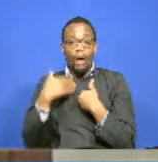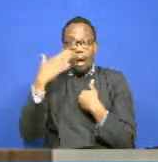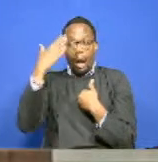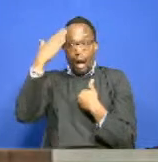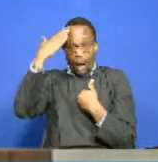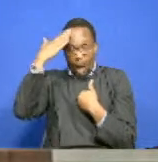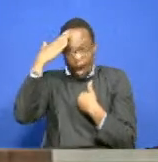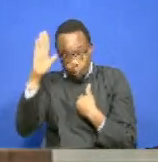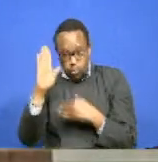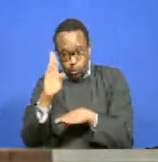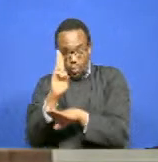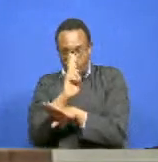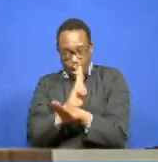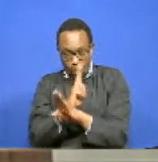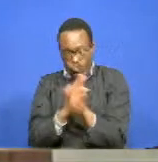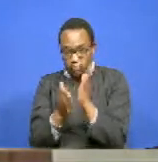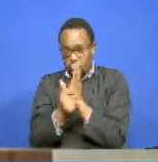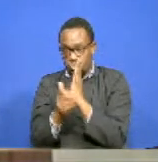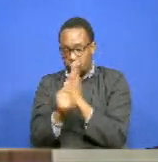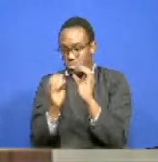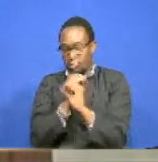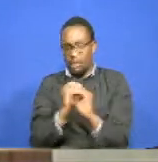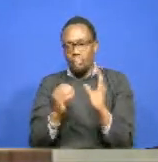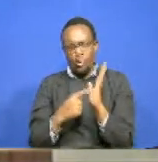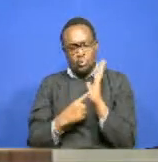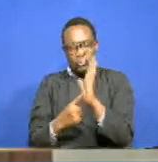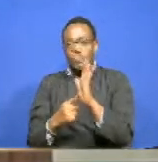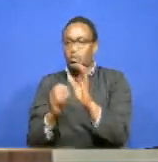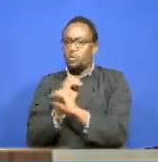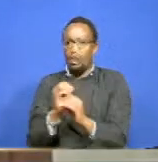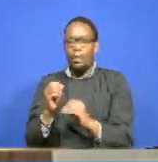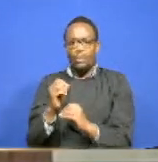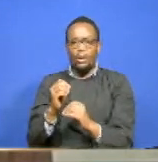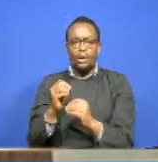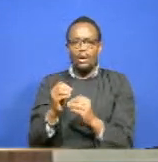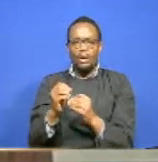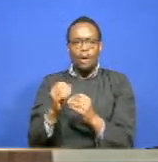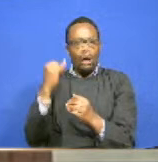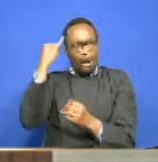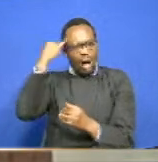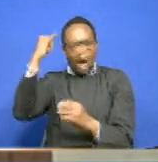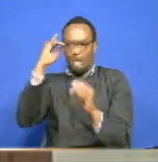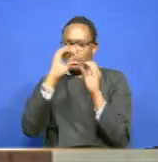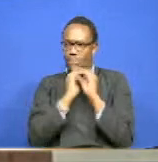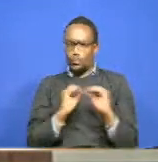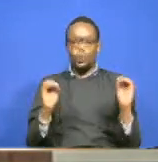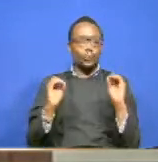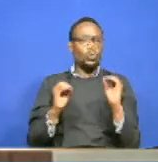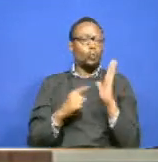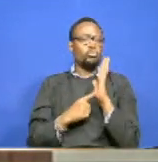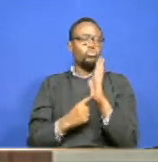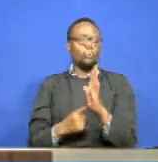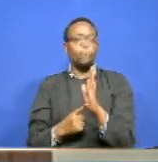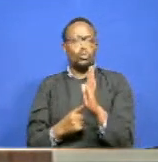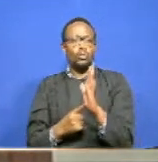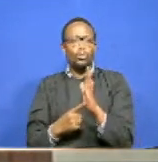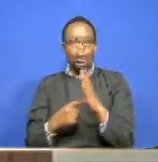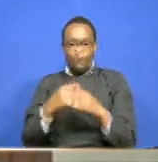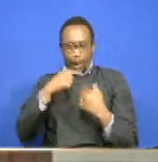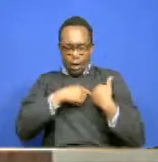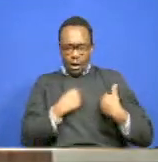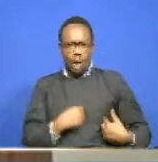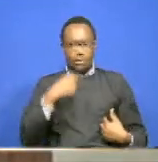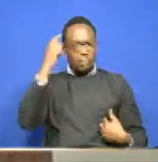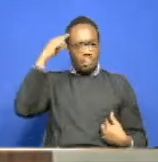use the talent. The skills were not displayed. No creativity, no innovation, no ideas displayed in the heart and the mind of this